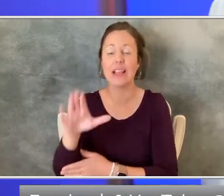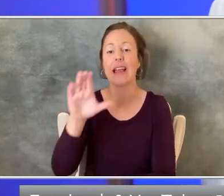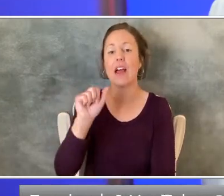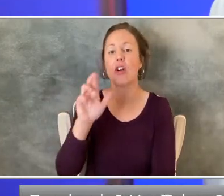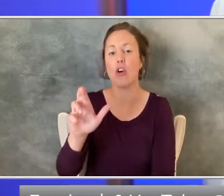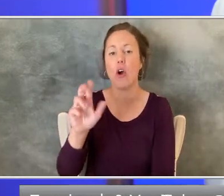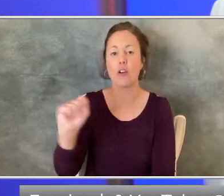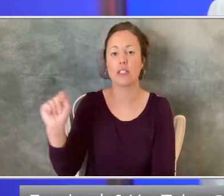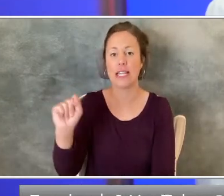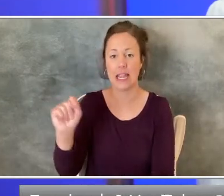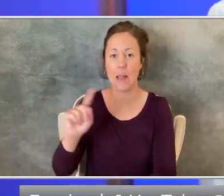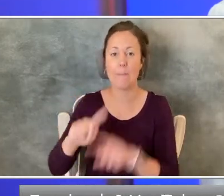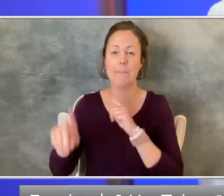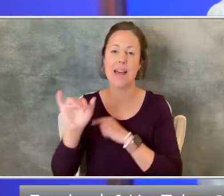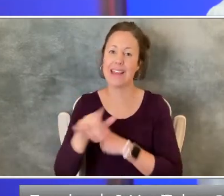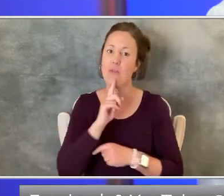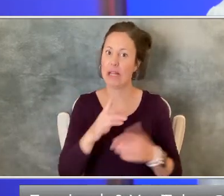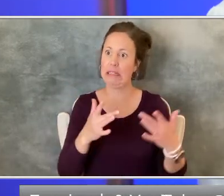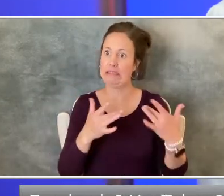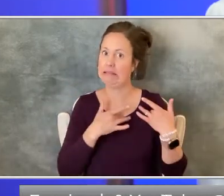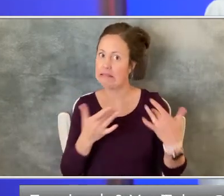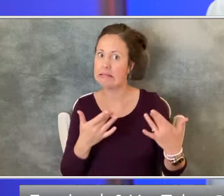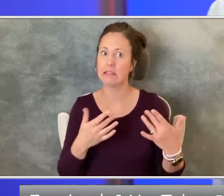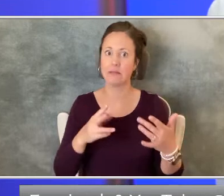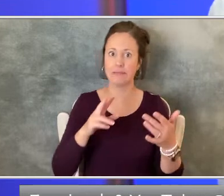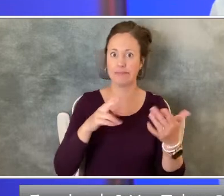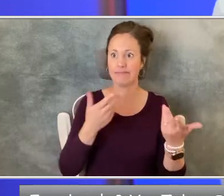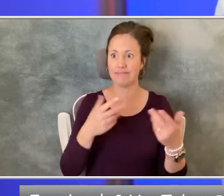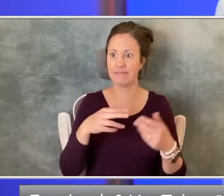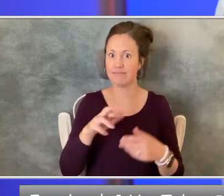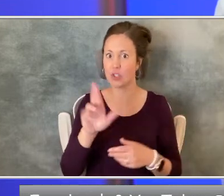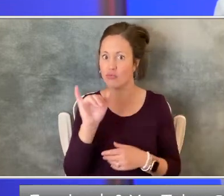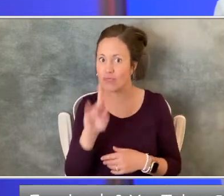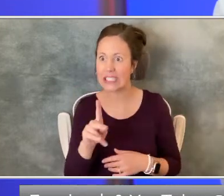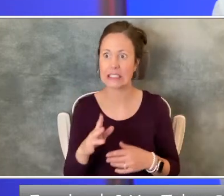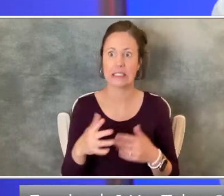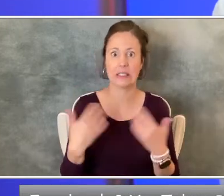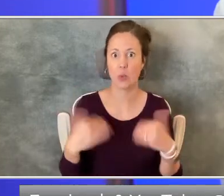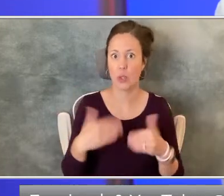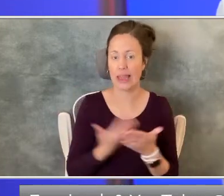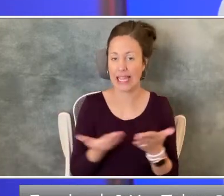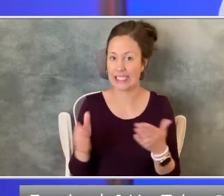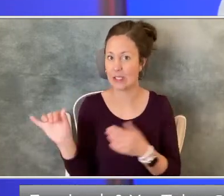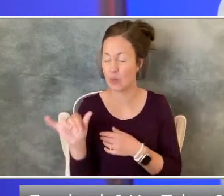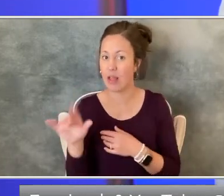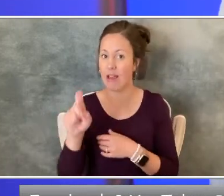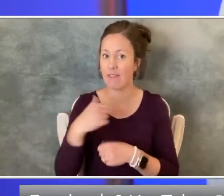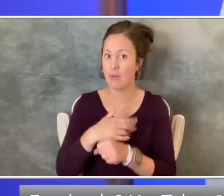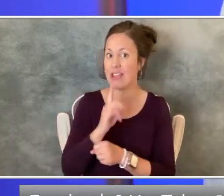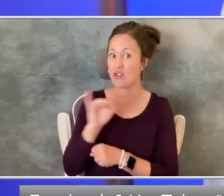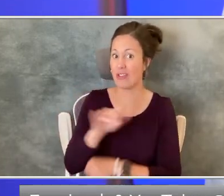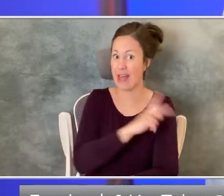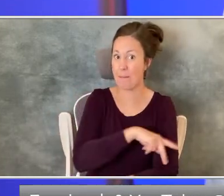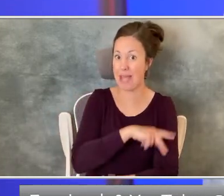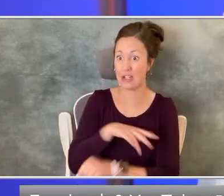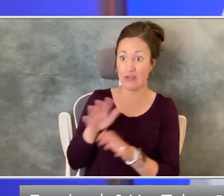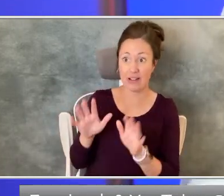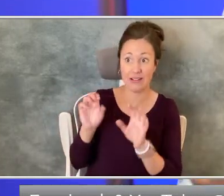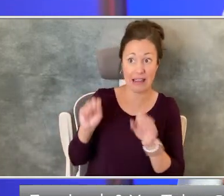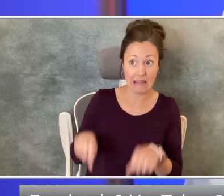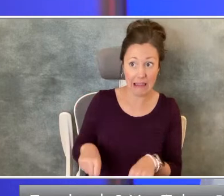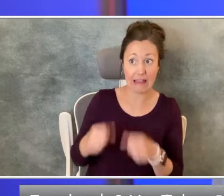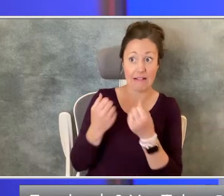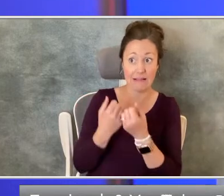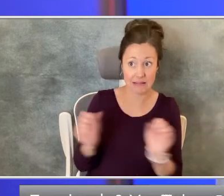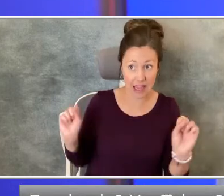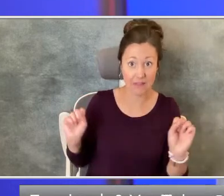with attendant risk and toxicities as well. And you have to make sure that that patient is going to get safely through your procedure so that